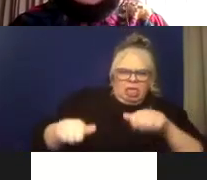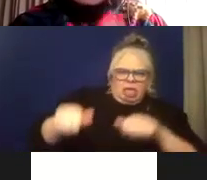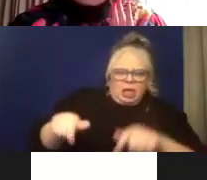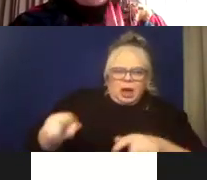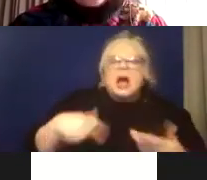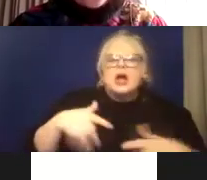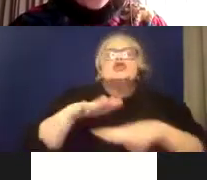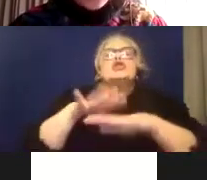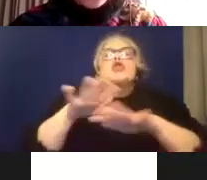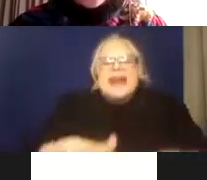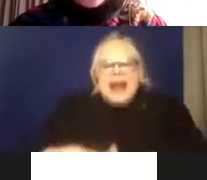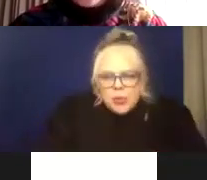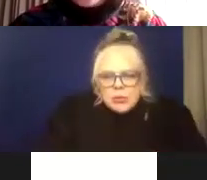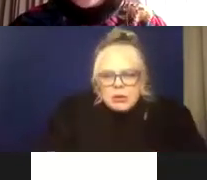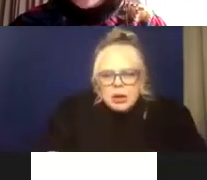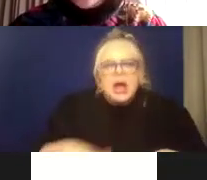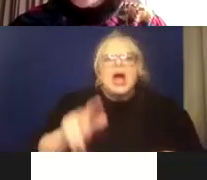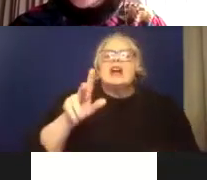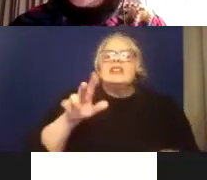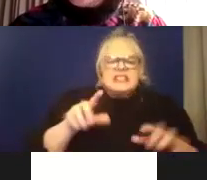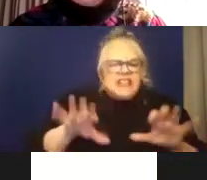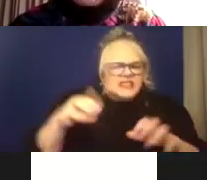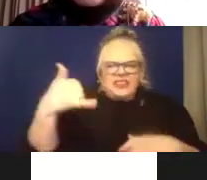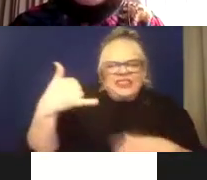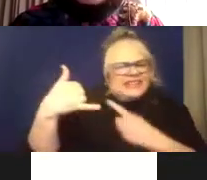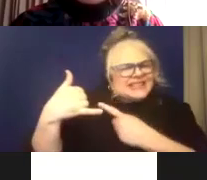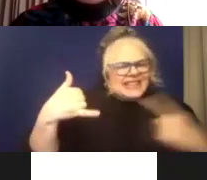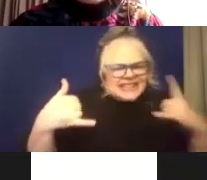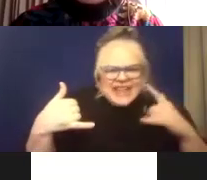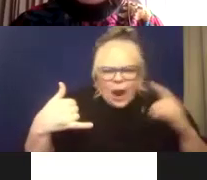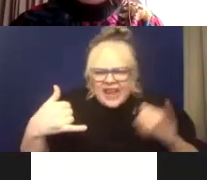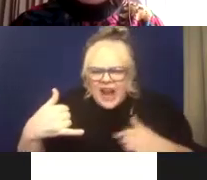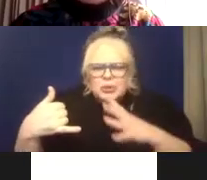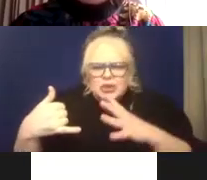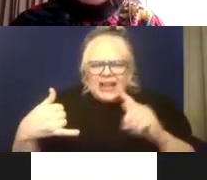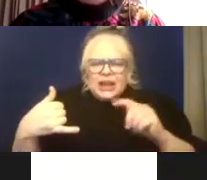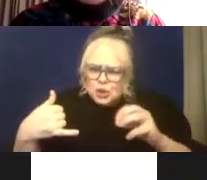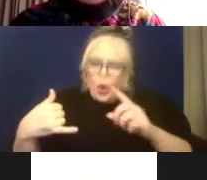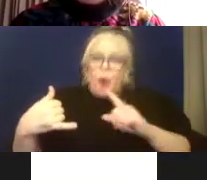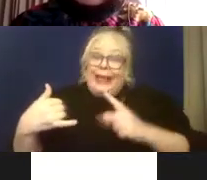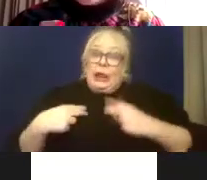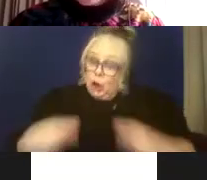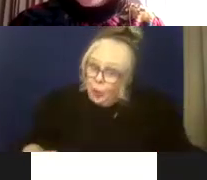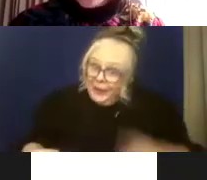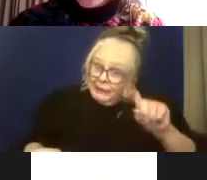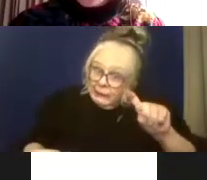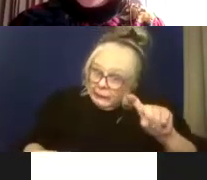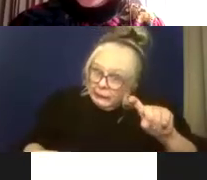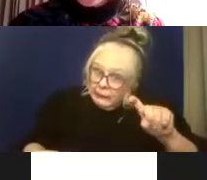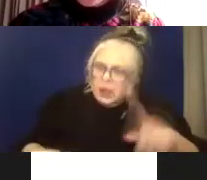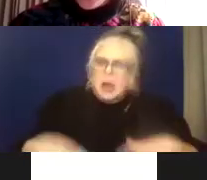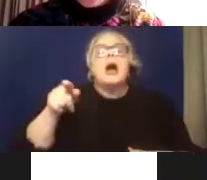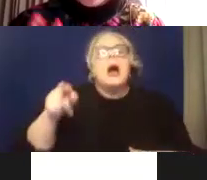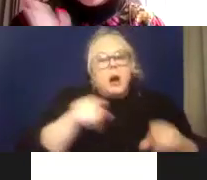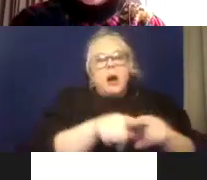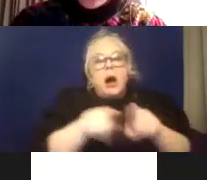Um, all of those things can really help. And the giveaways are often things like you'll hear background noise when the